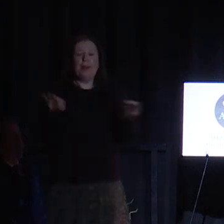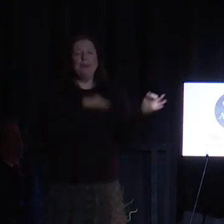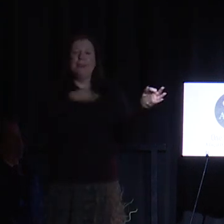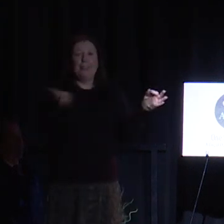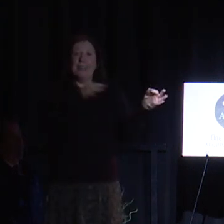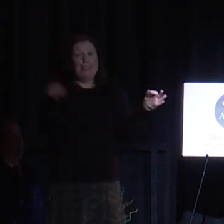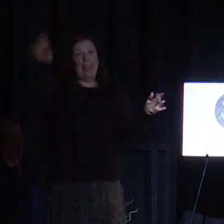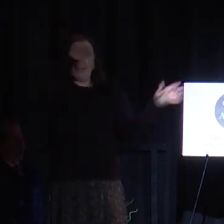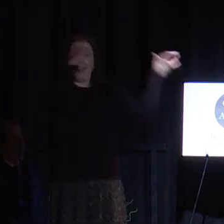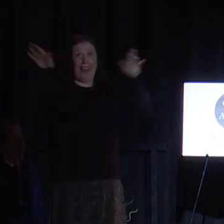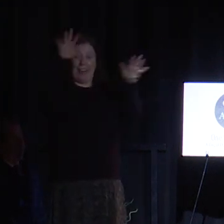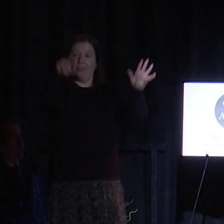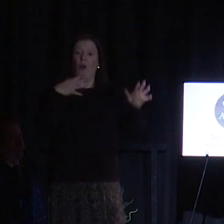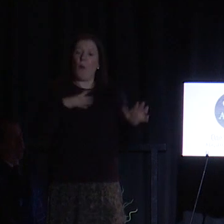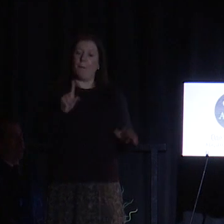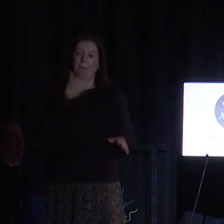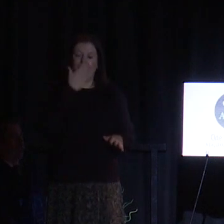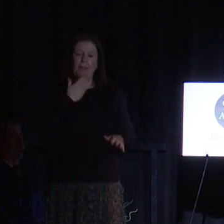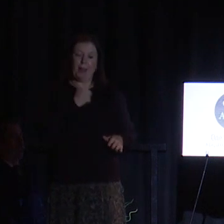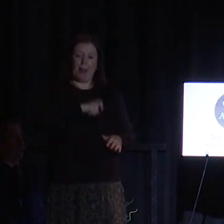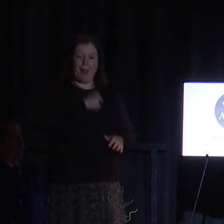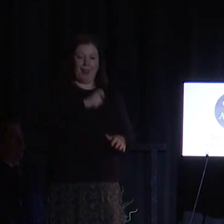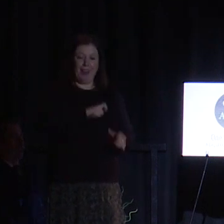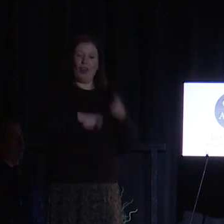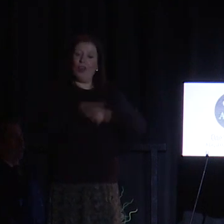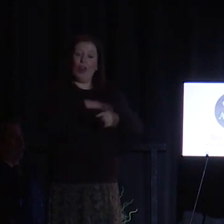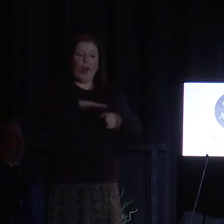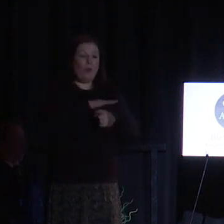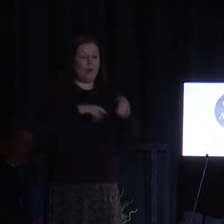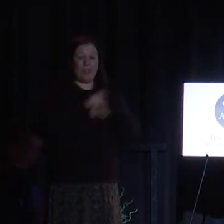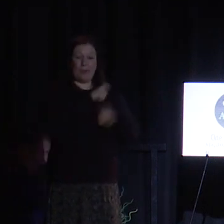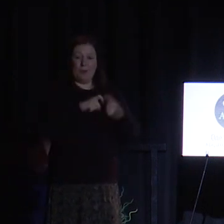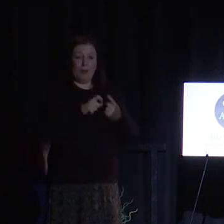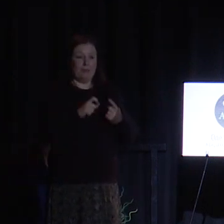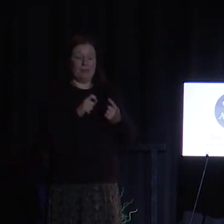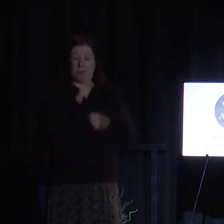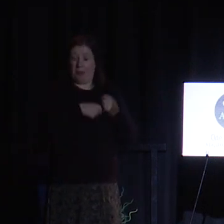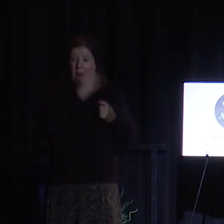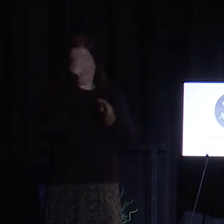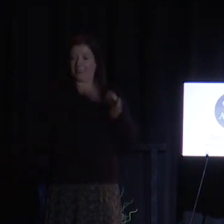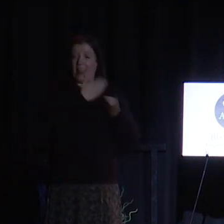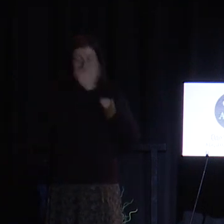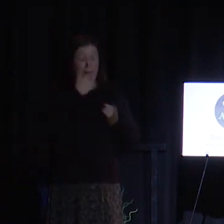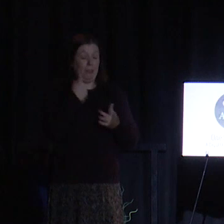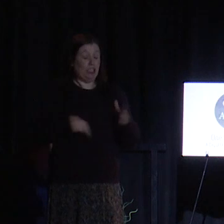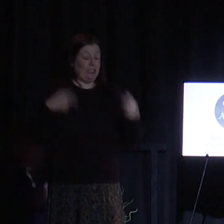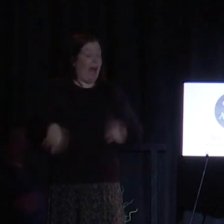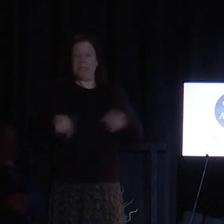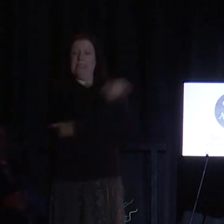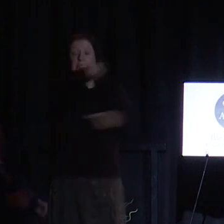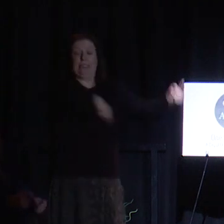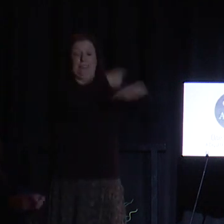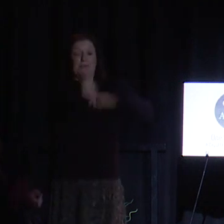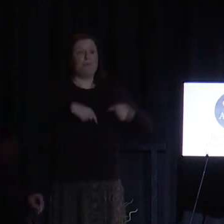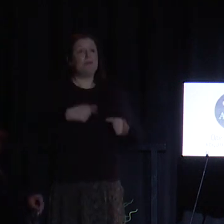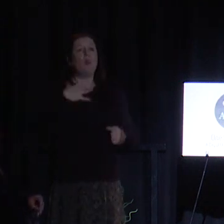together and it's gorgeous. We'd like to do that with every possible local community group and create total anarchy at the end of the show. So what we'd